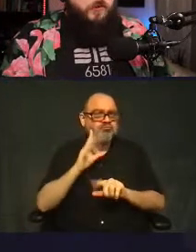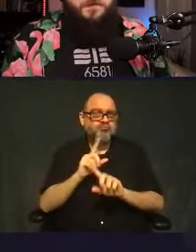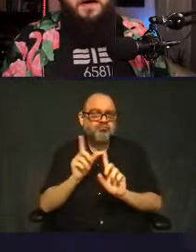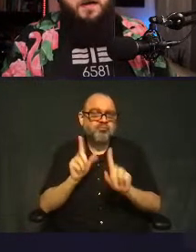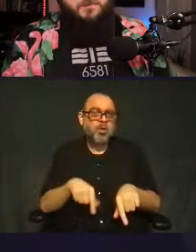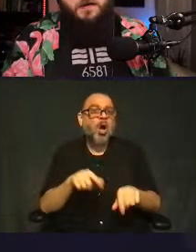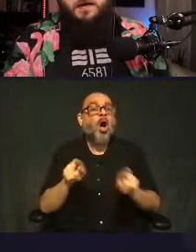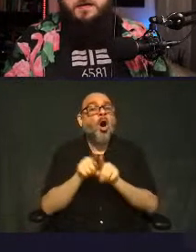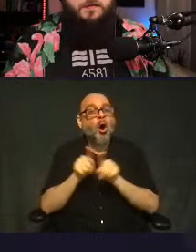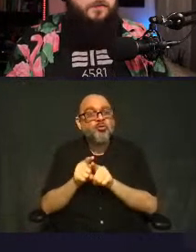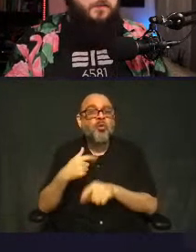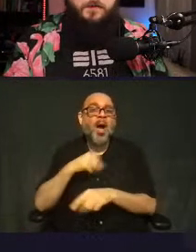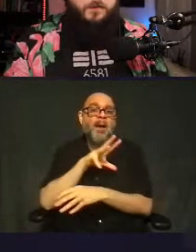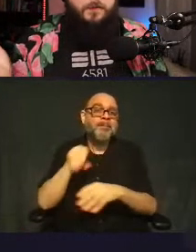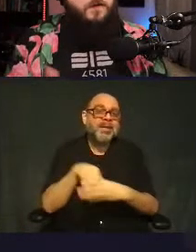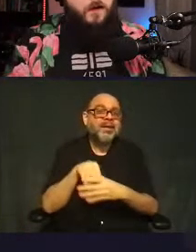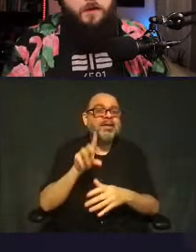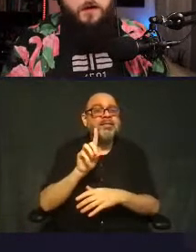Slack group. I am